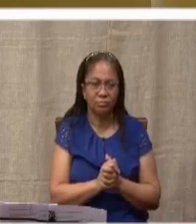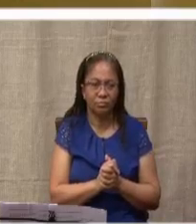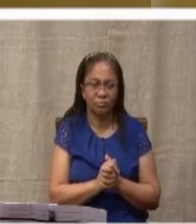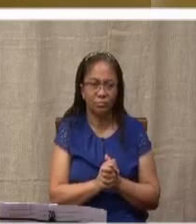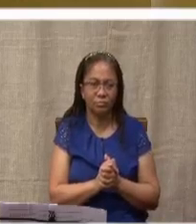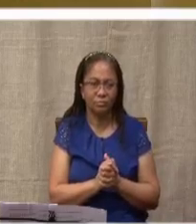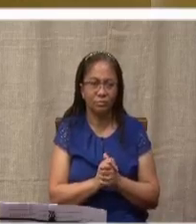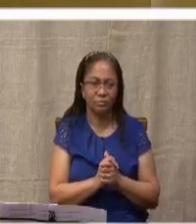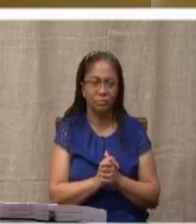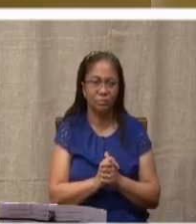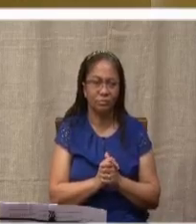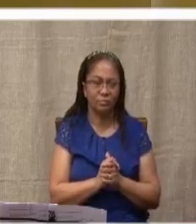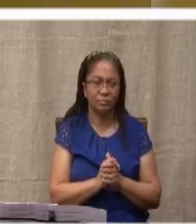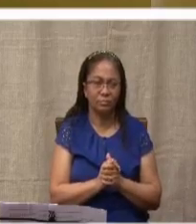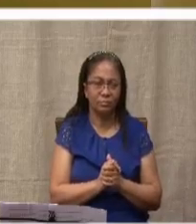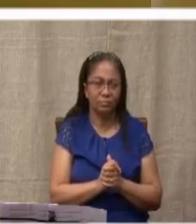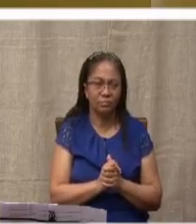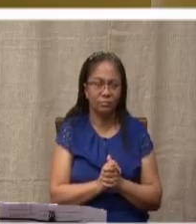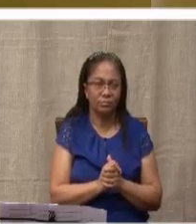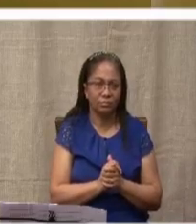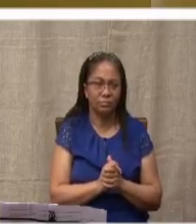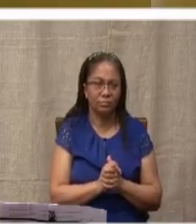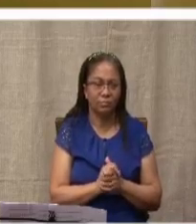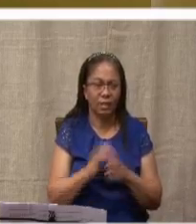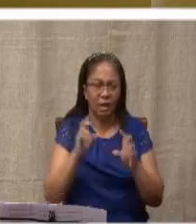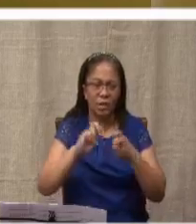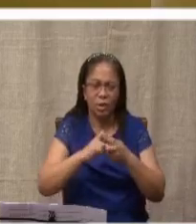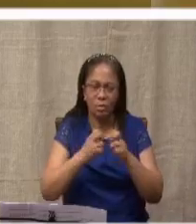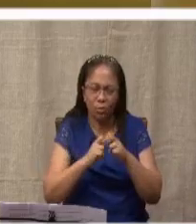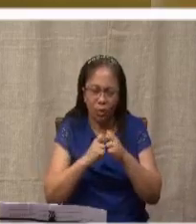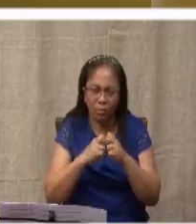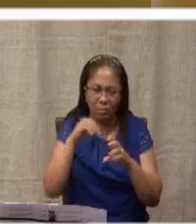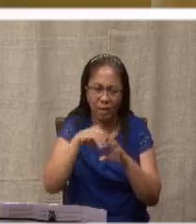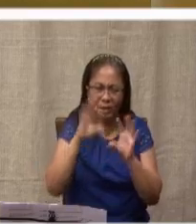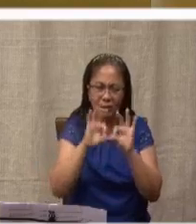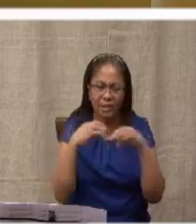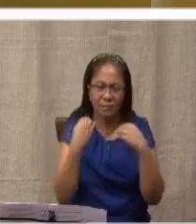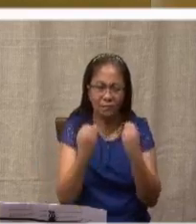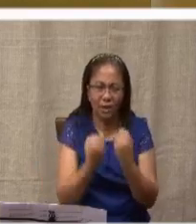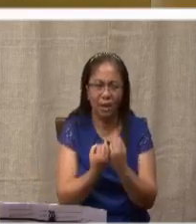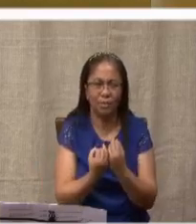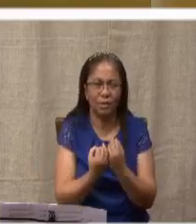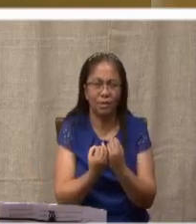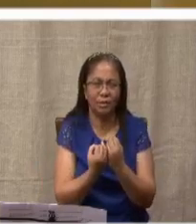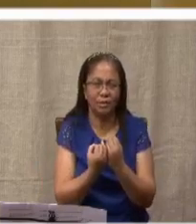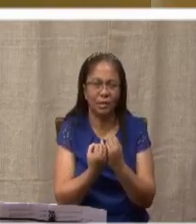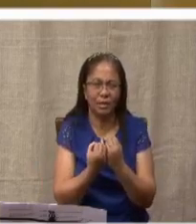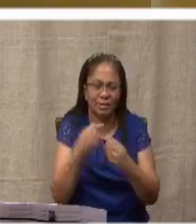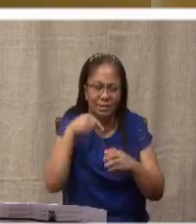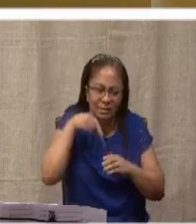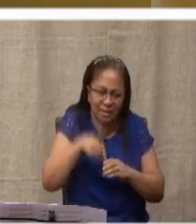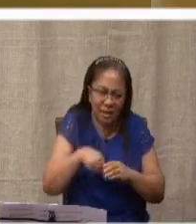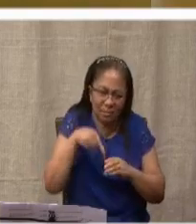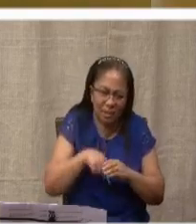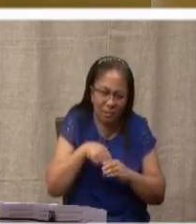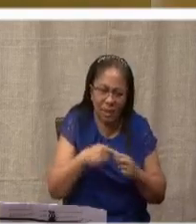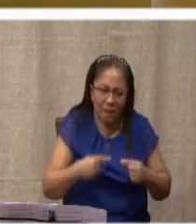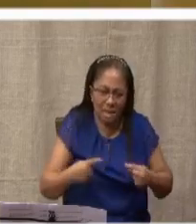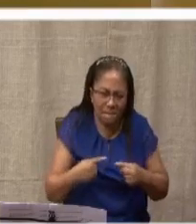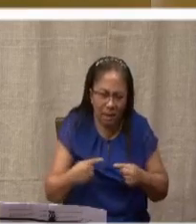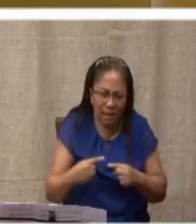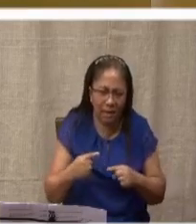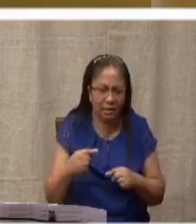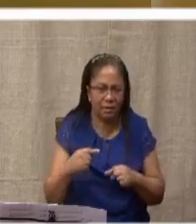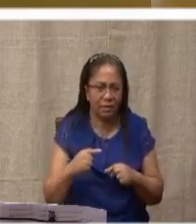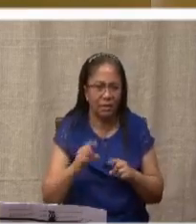the paralysis in the family is the deepest pain that we feel in